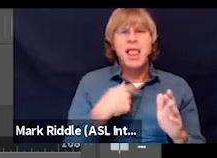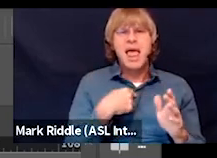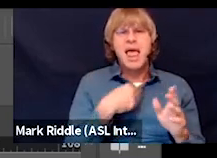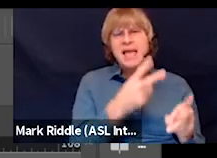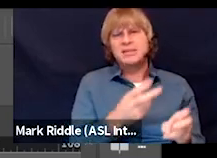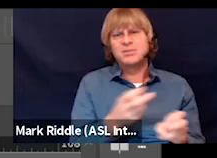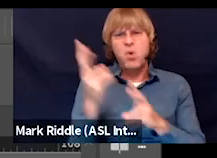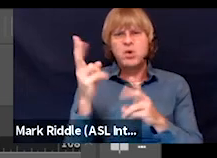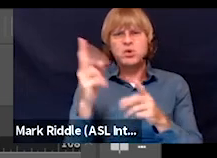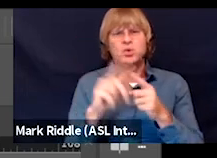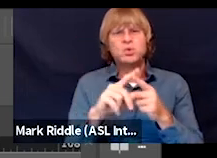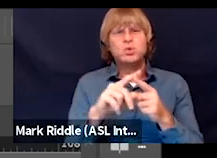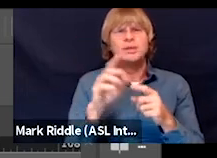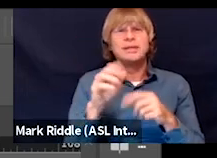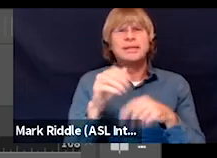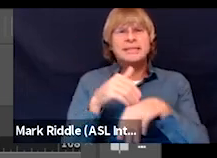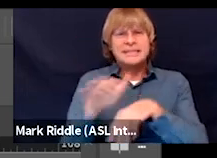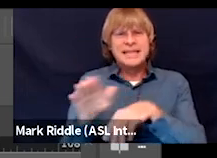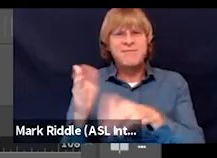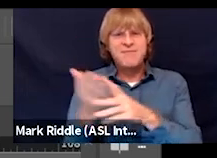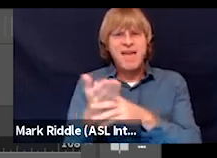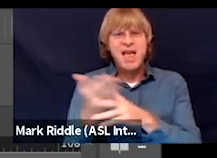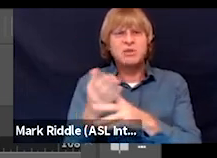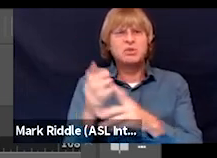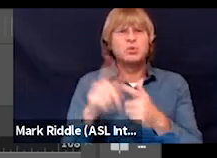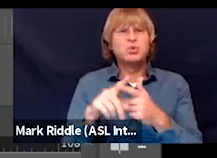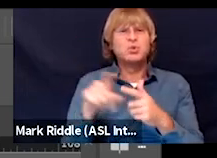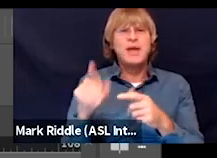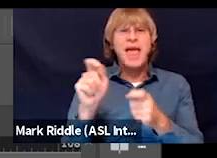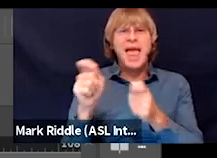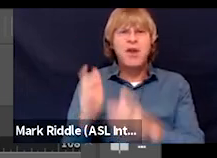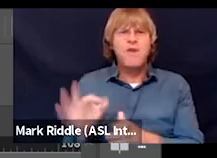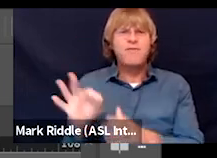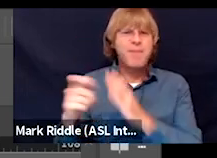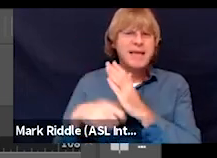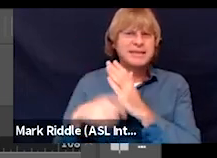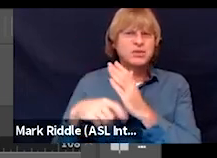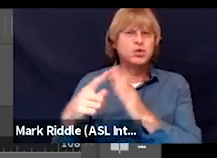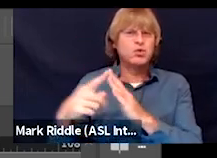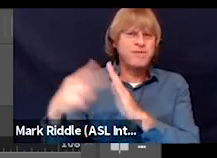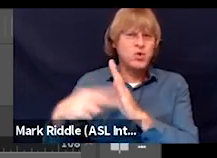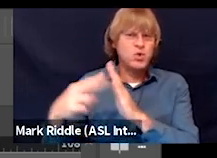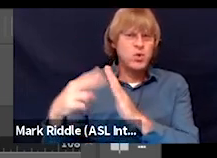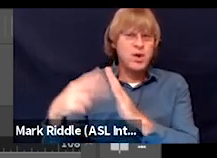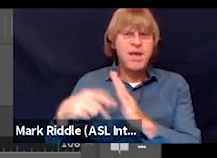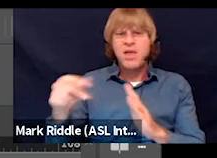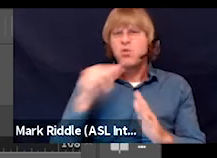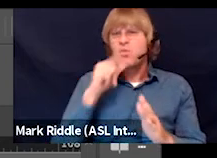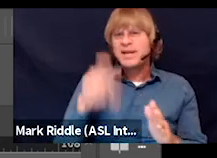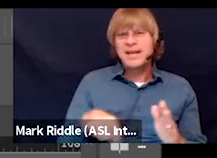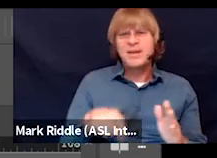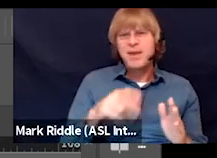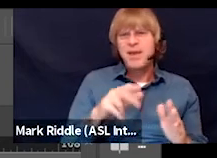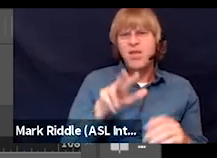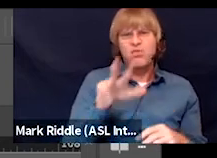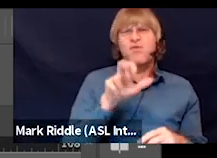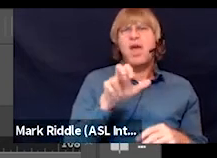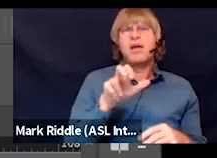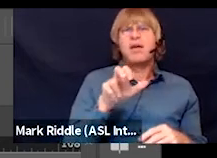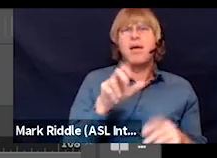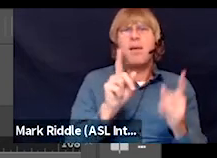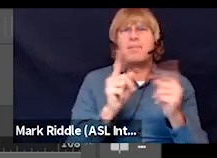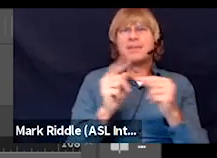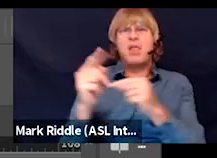a lot to send files to the editor of the magazine to review. They don't need to be 300 pixels